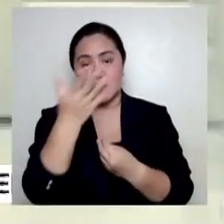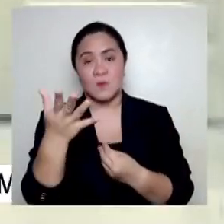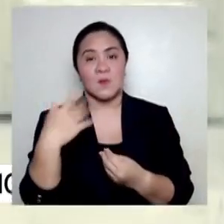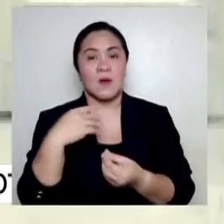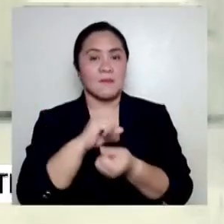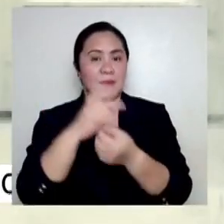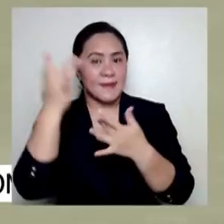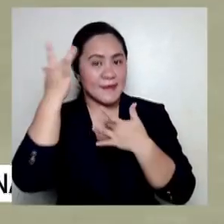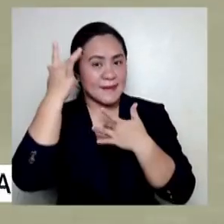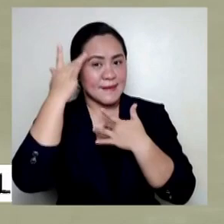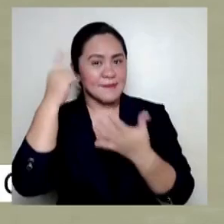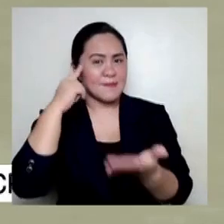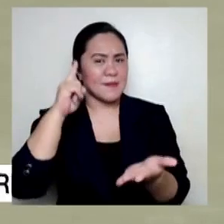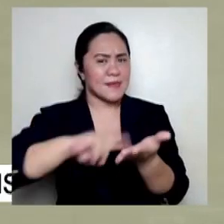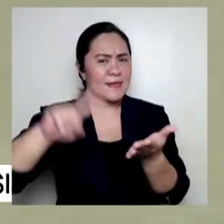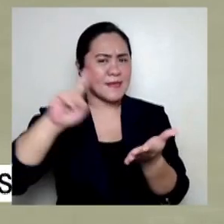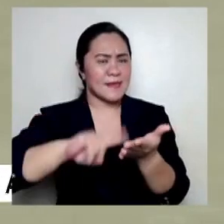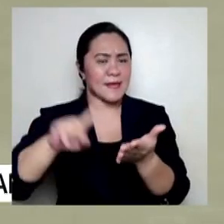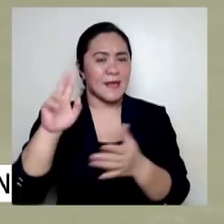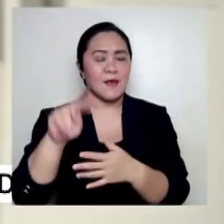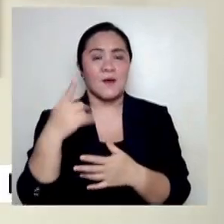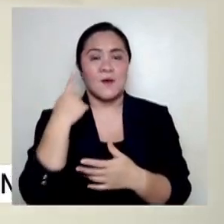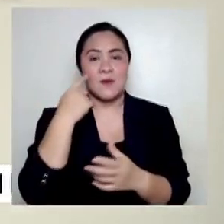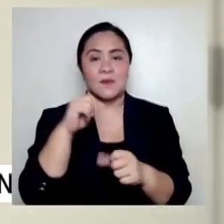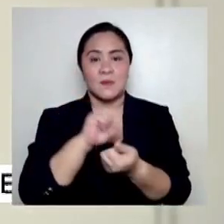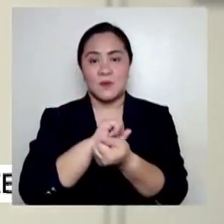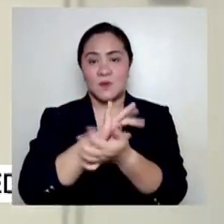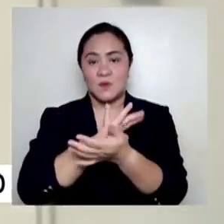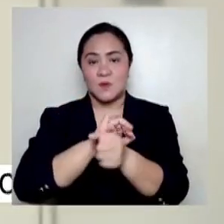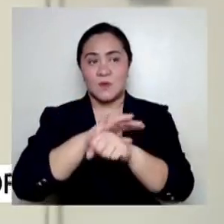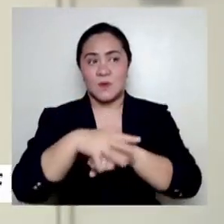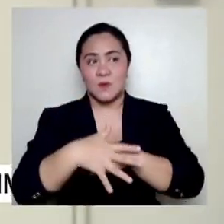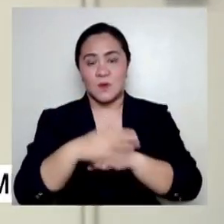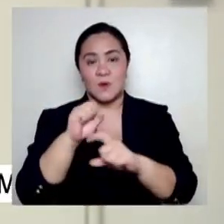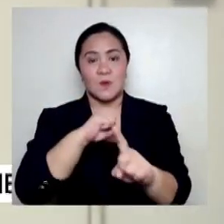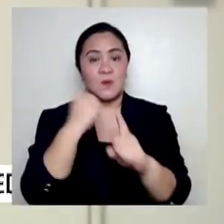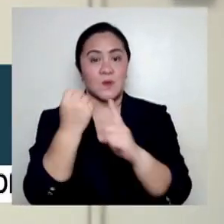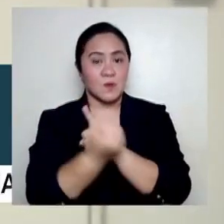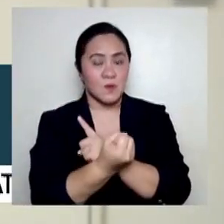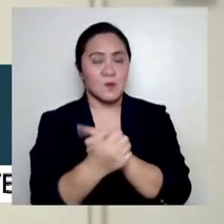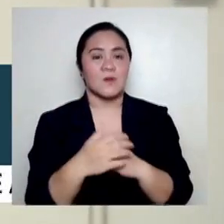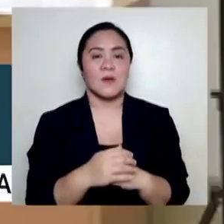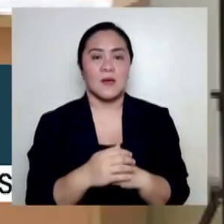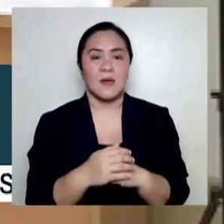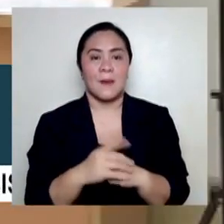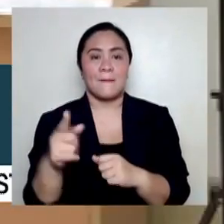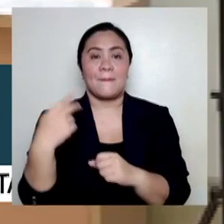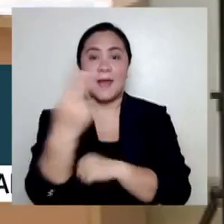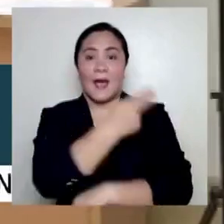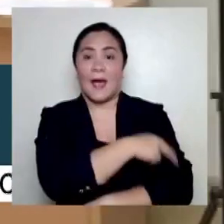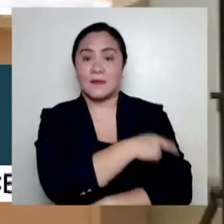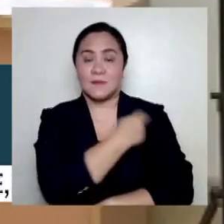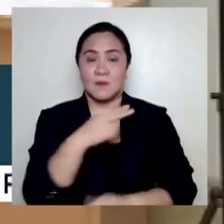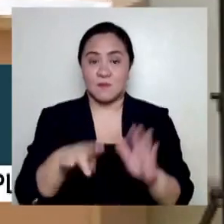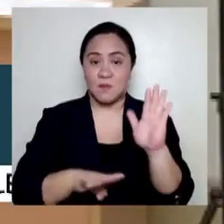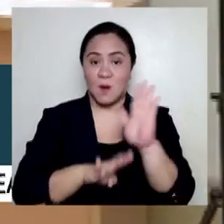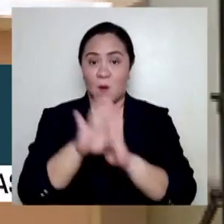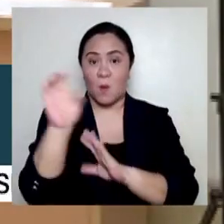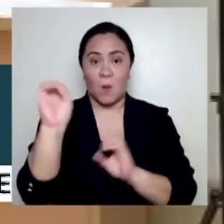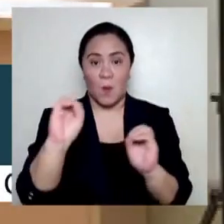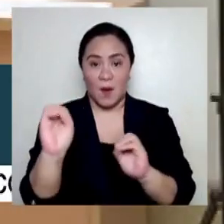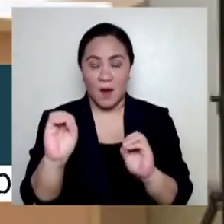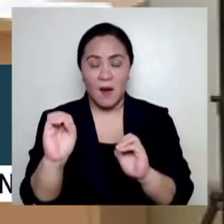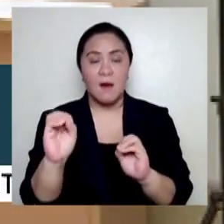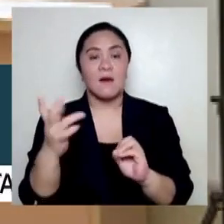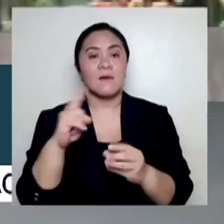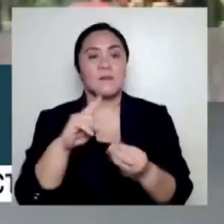medical checkups as the COVID situation in the country improves. As hospitals deal with a surge in non-COVID illnesses, the public is